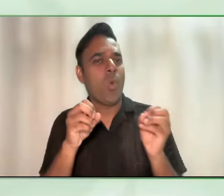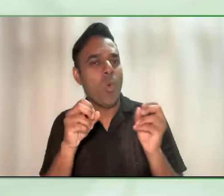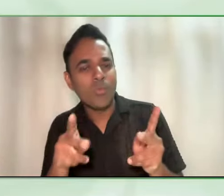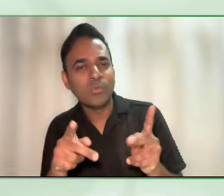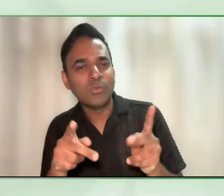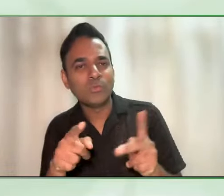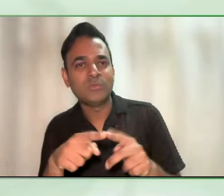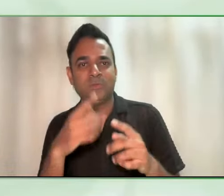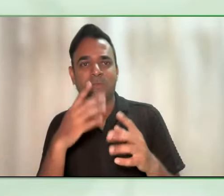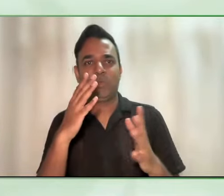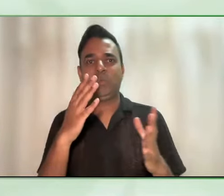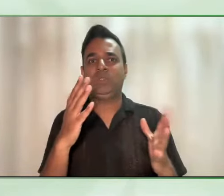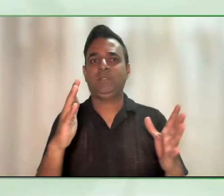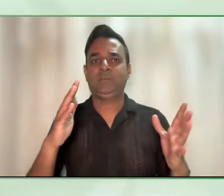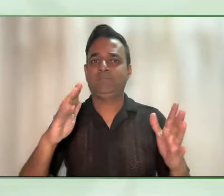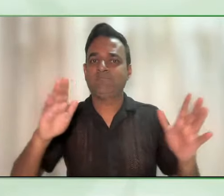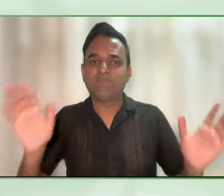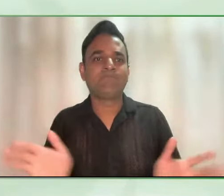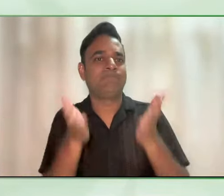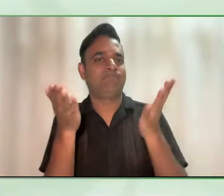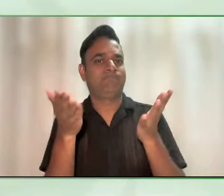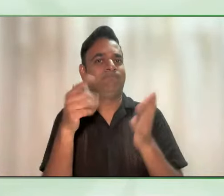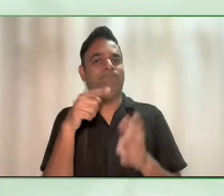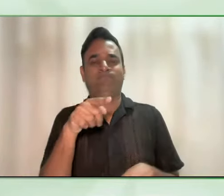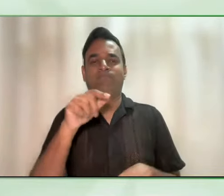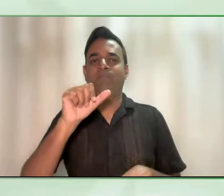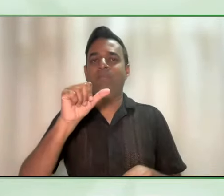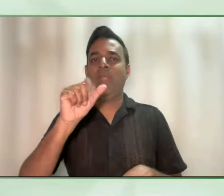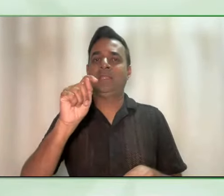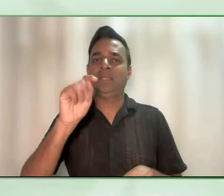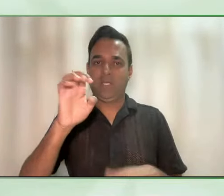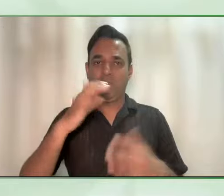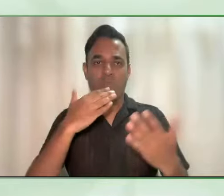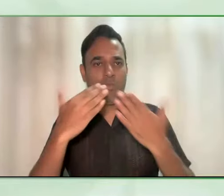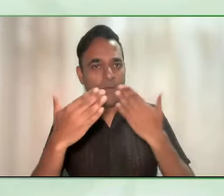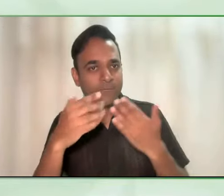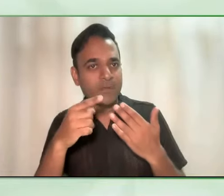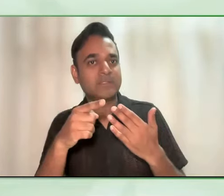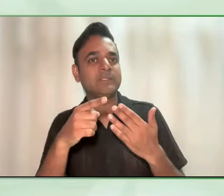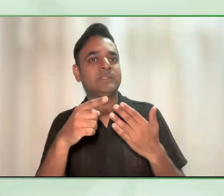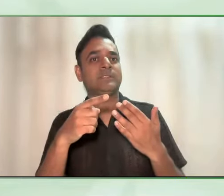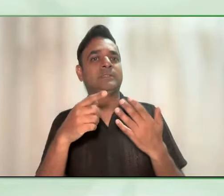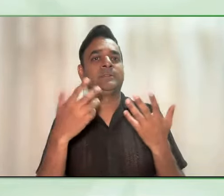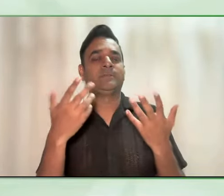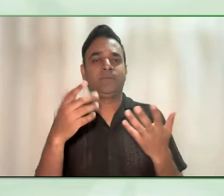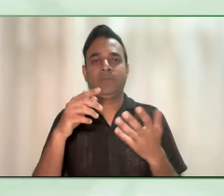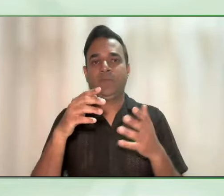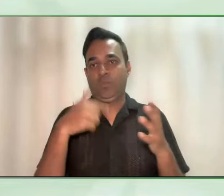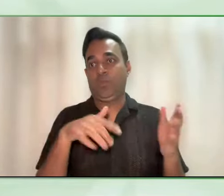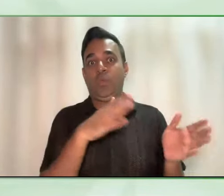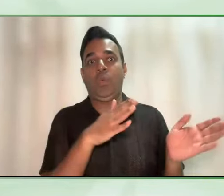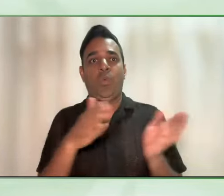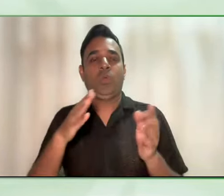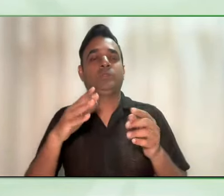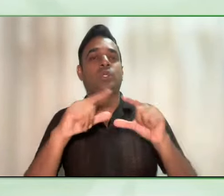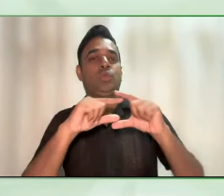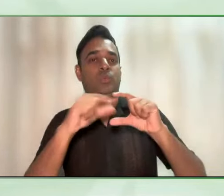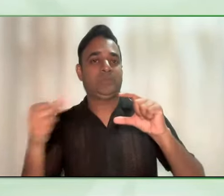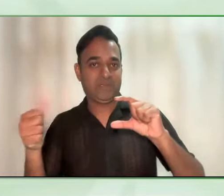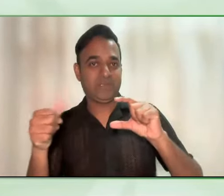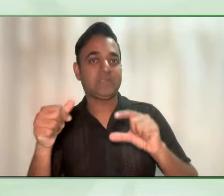also policy sessions, educational sessions, an innovation area. And we trust that a lot of the topics that have been discussed